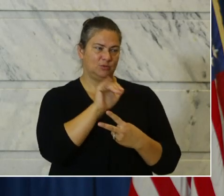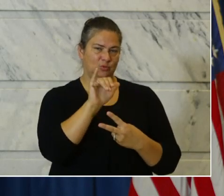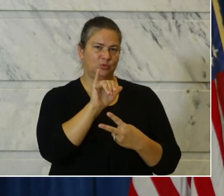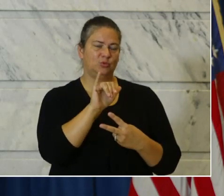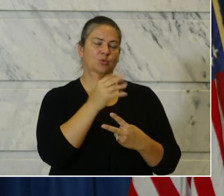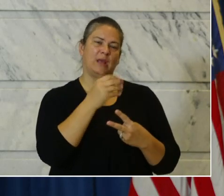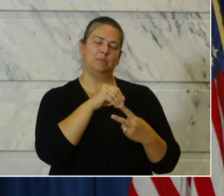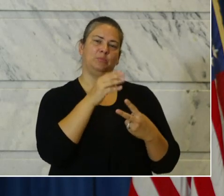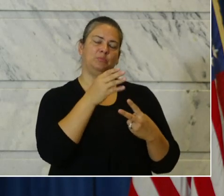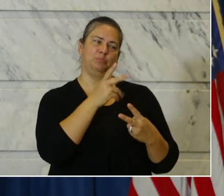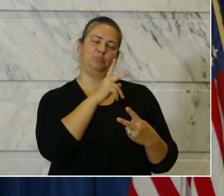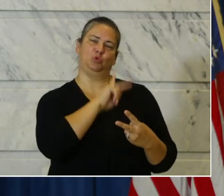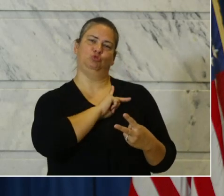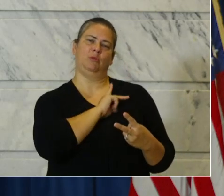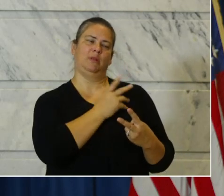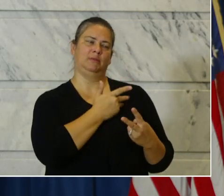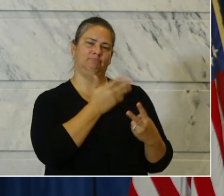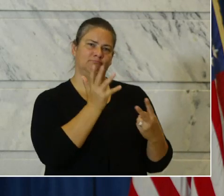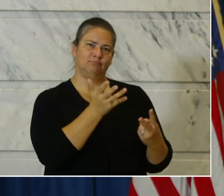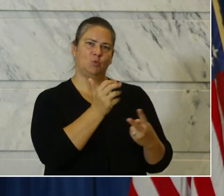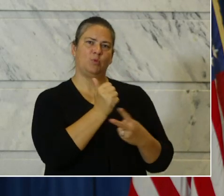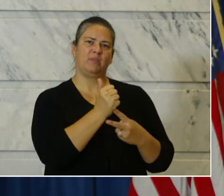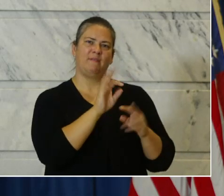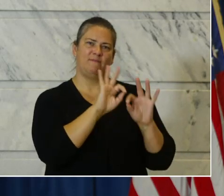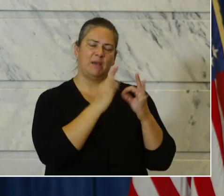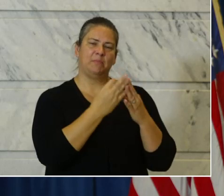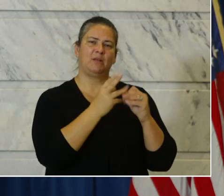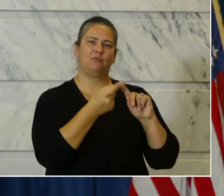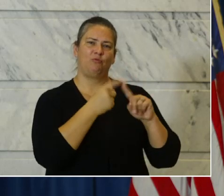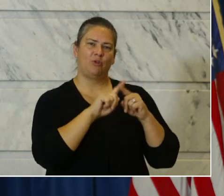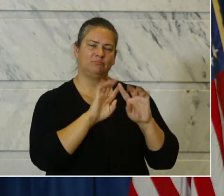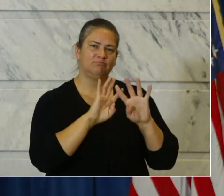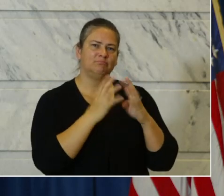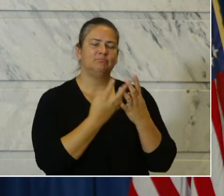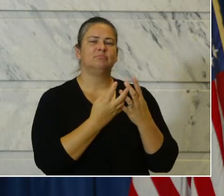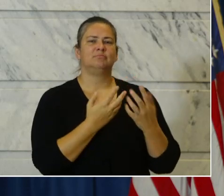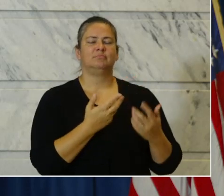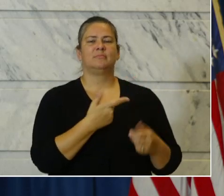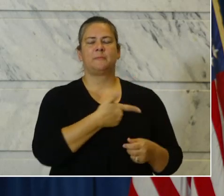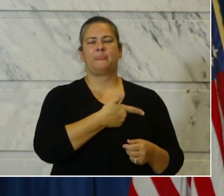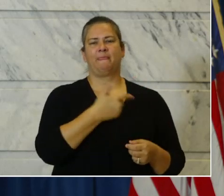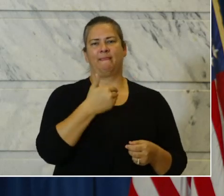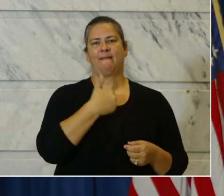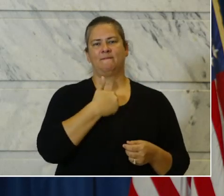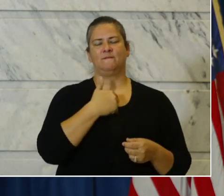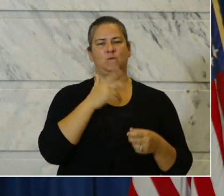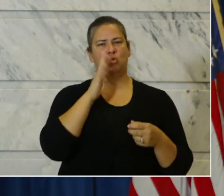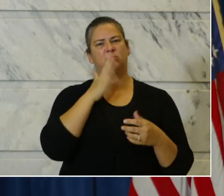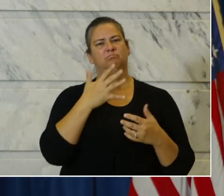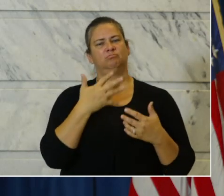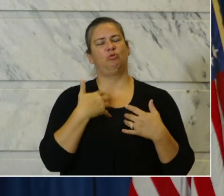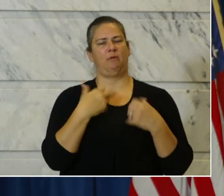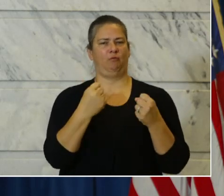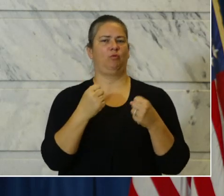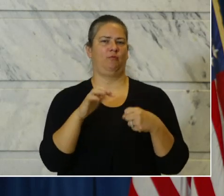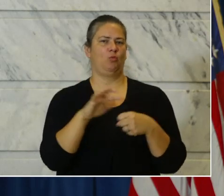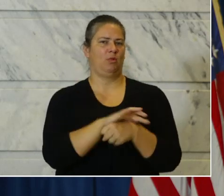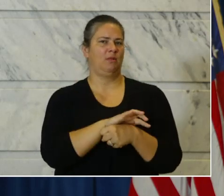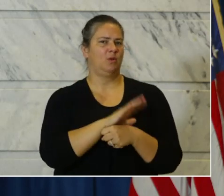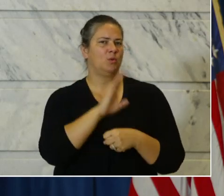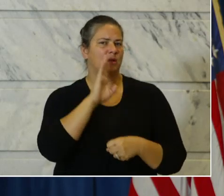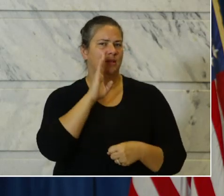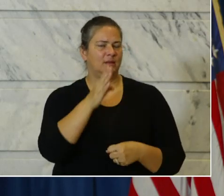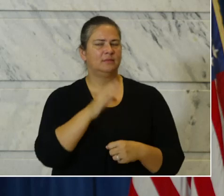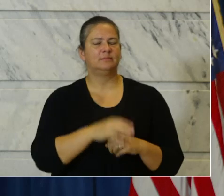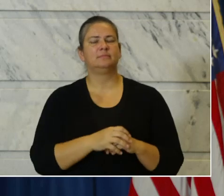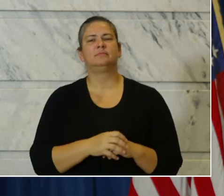personally last night. He was surrounded by family and friends. He's going to have a full recovery, at least